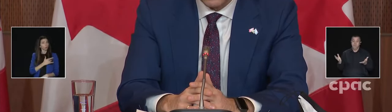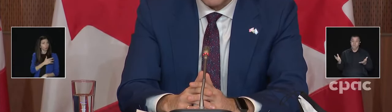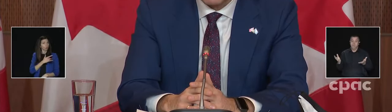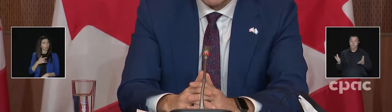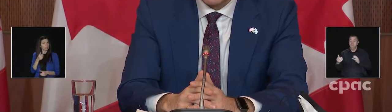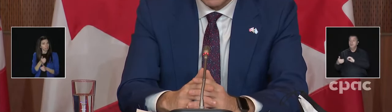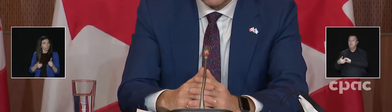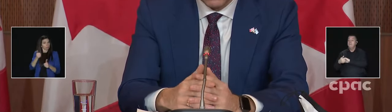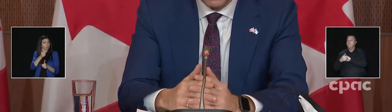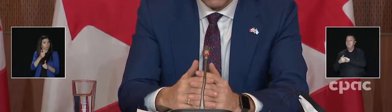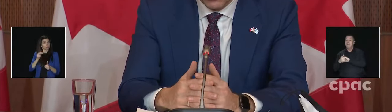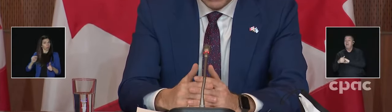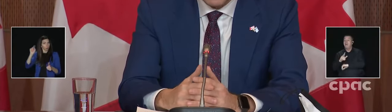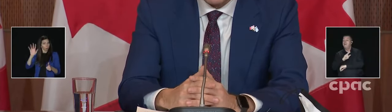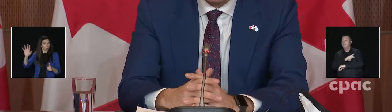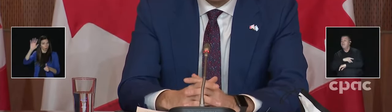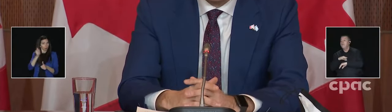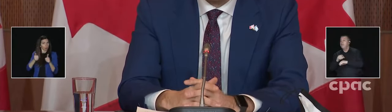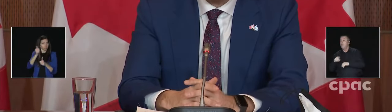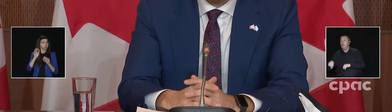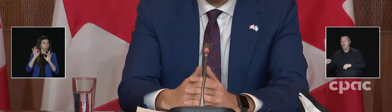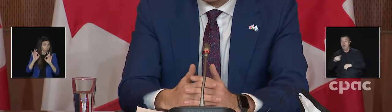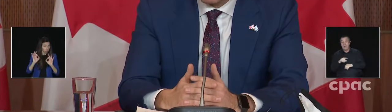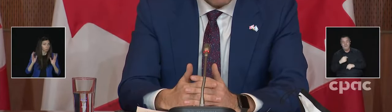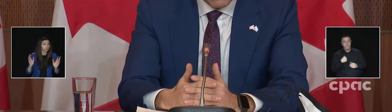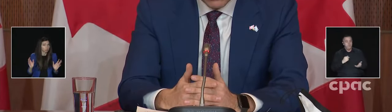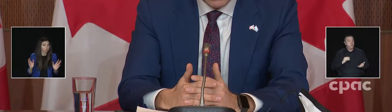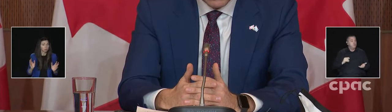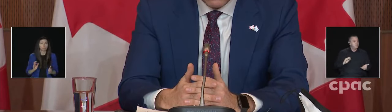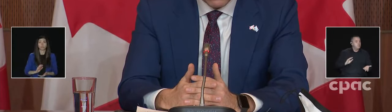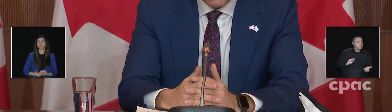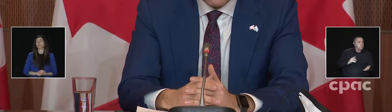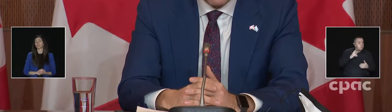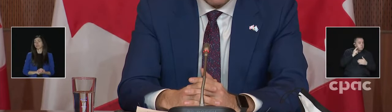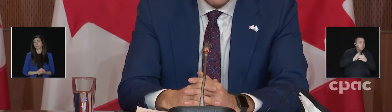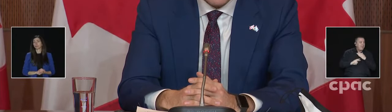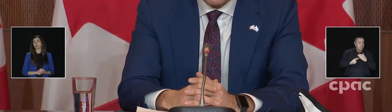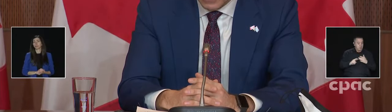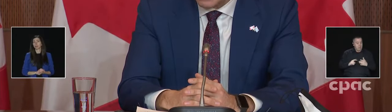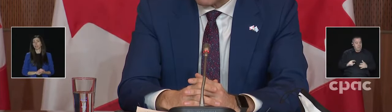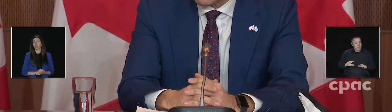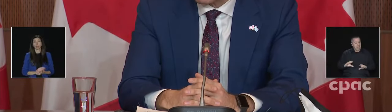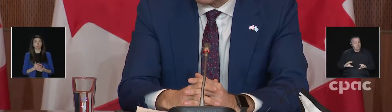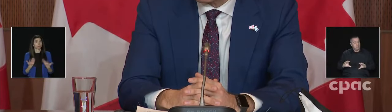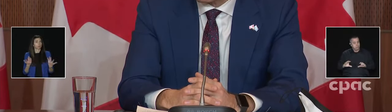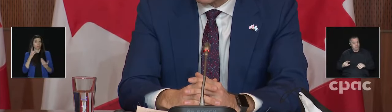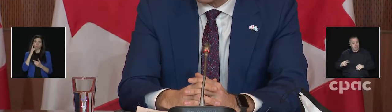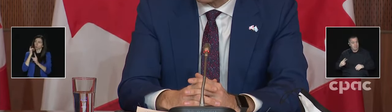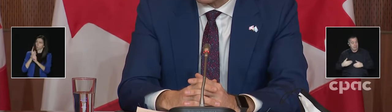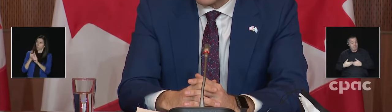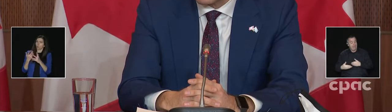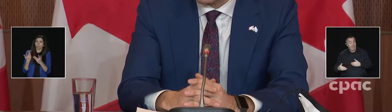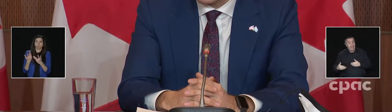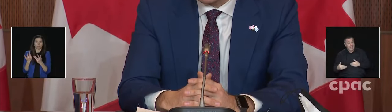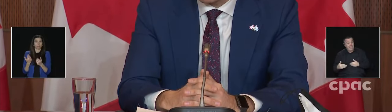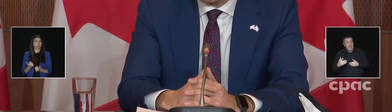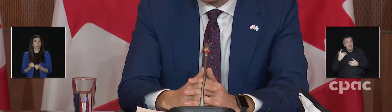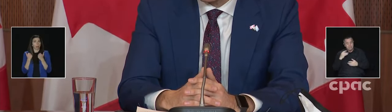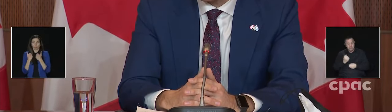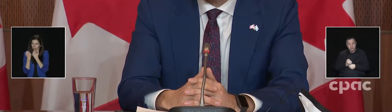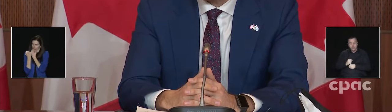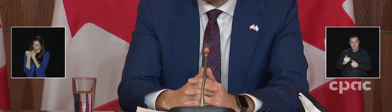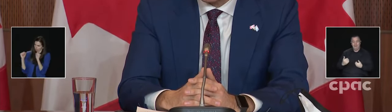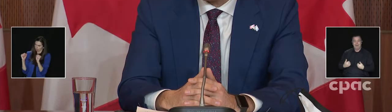weeks. So we expect that to come quickly and to not only to save lives, but also to protect the health